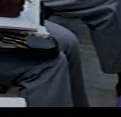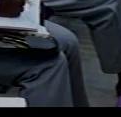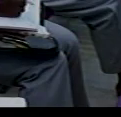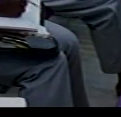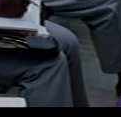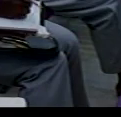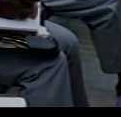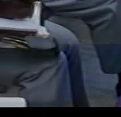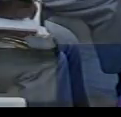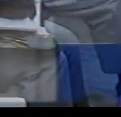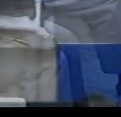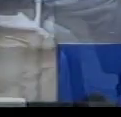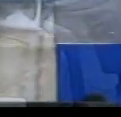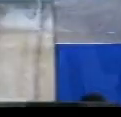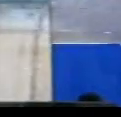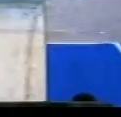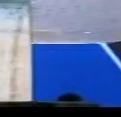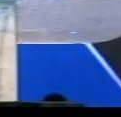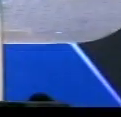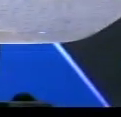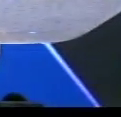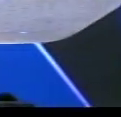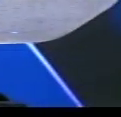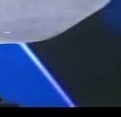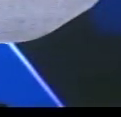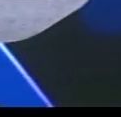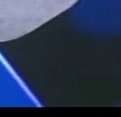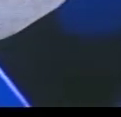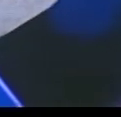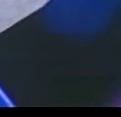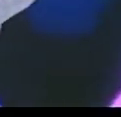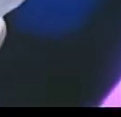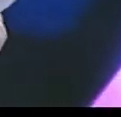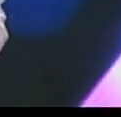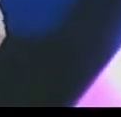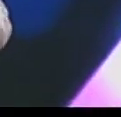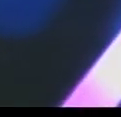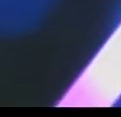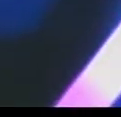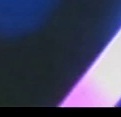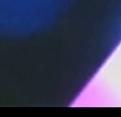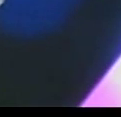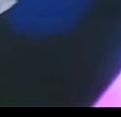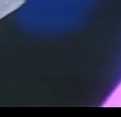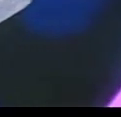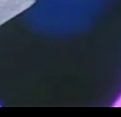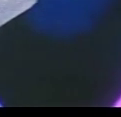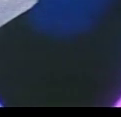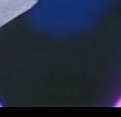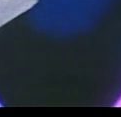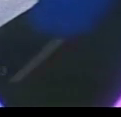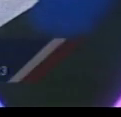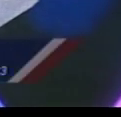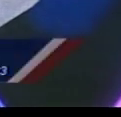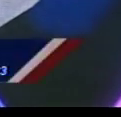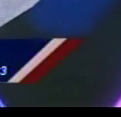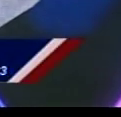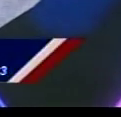at Psalm 55, verse 23. In Psalm 55, verse 23, but